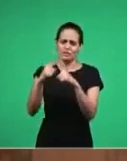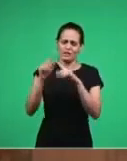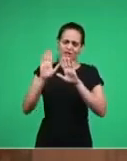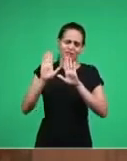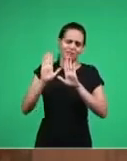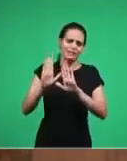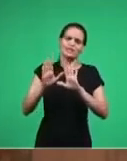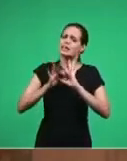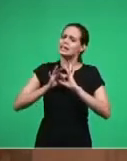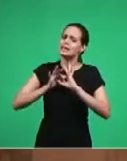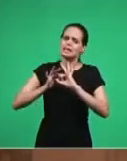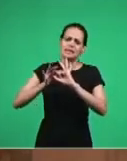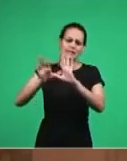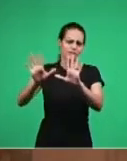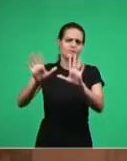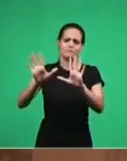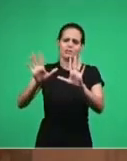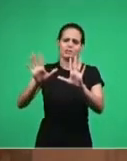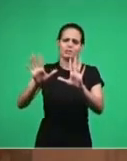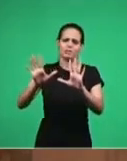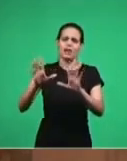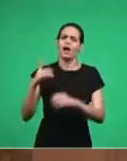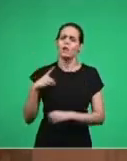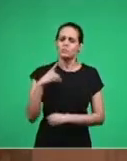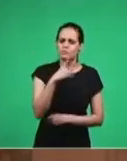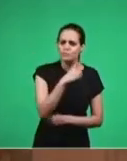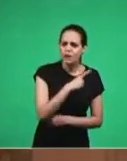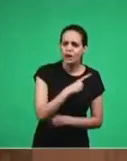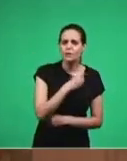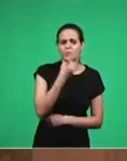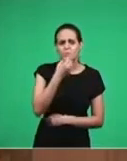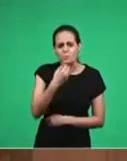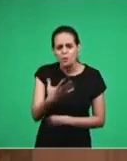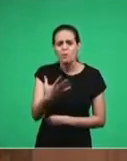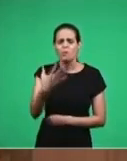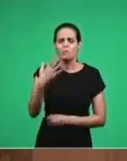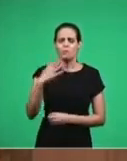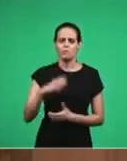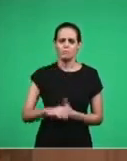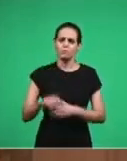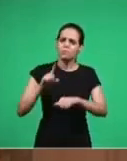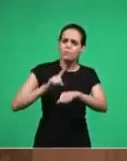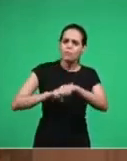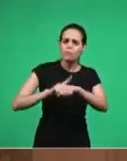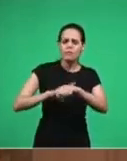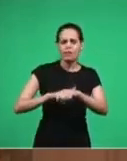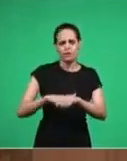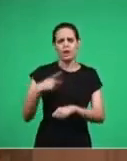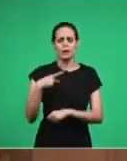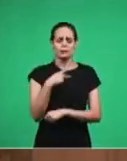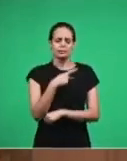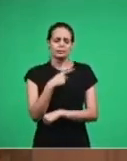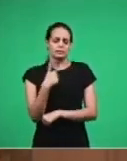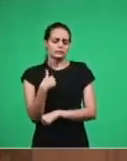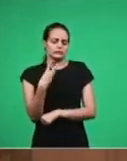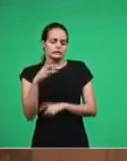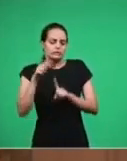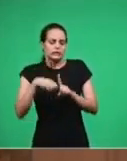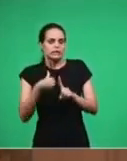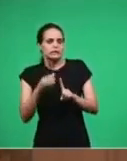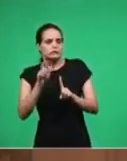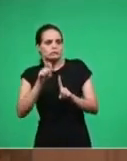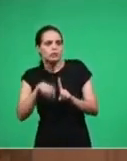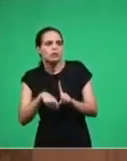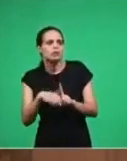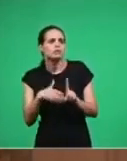have functions in church, we're just asking that if there's something of great difficulty, if something's happening that you physically makes you